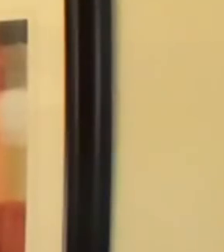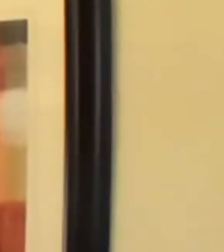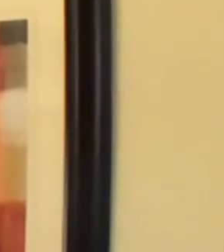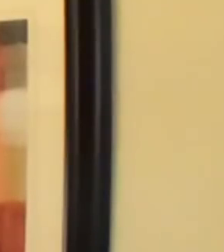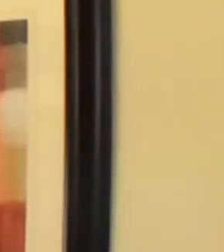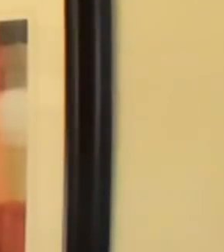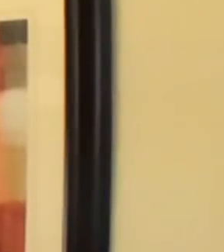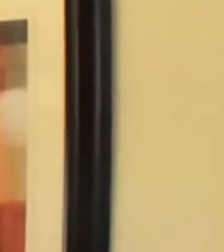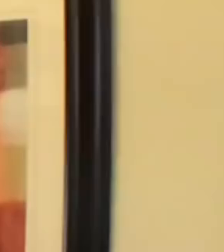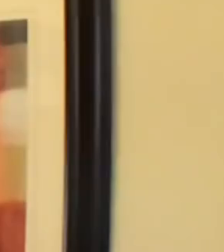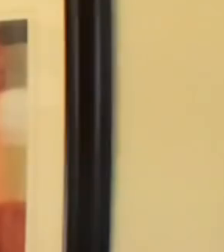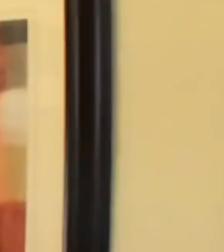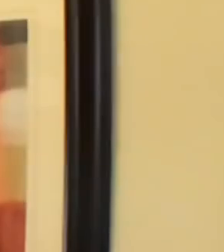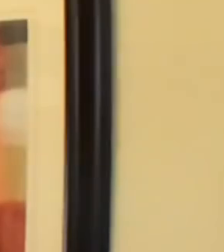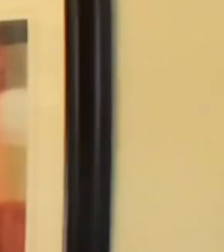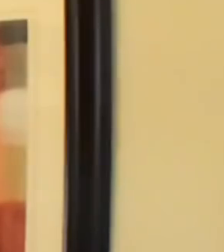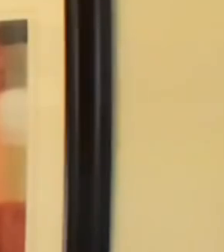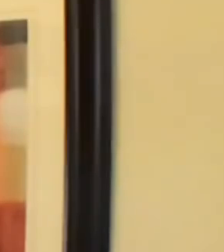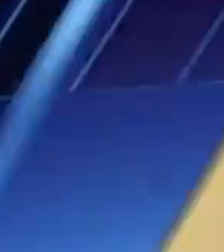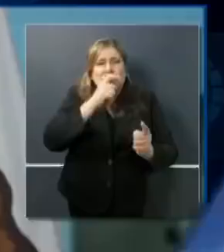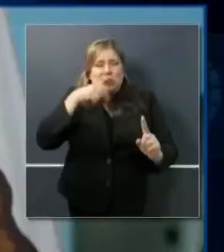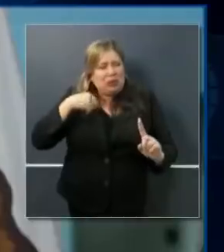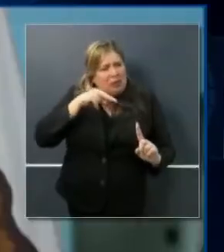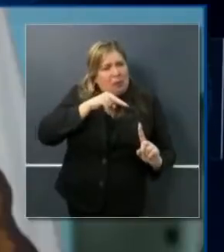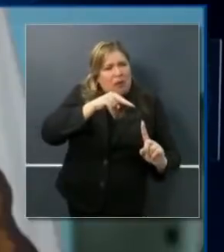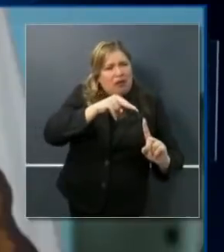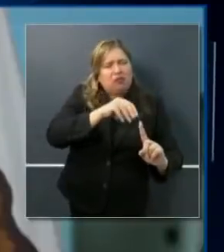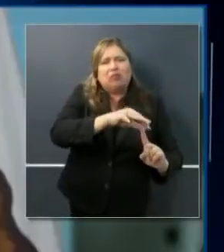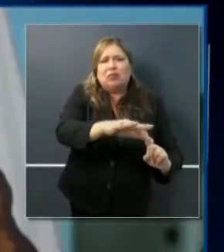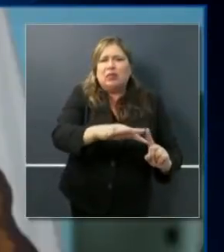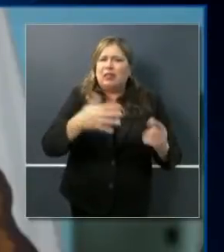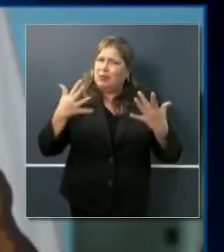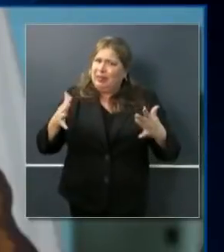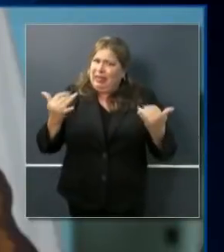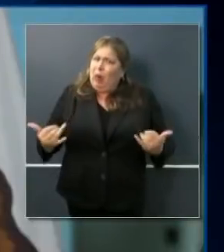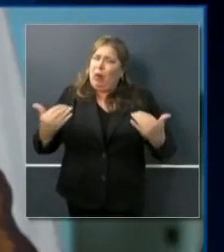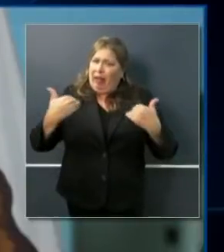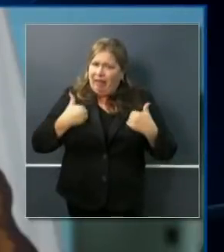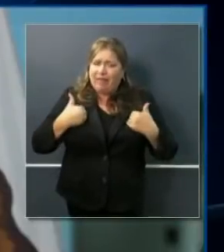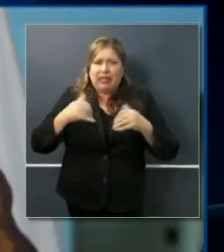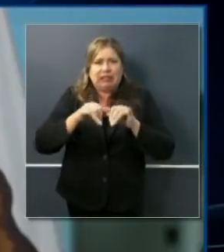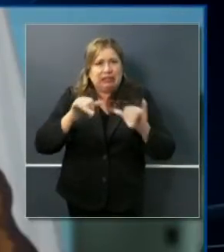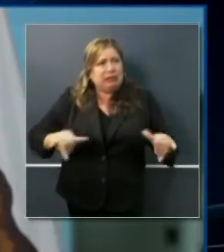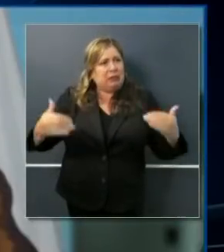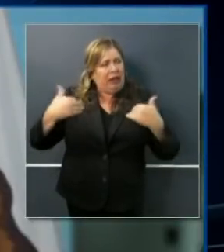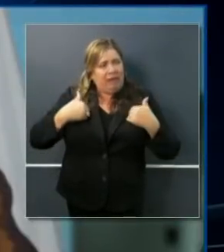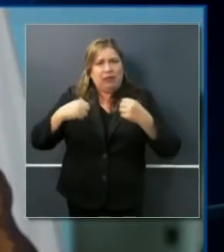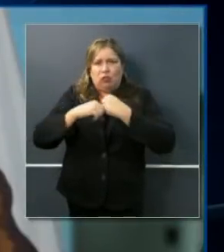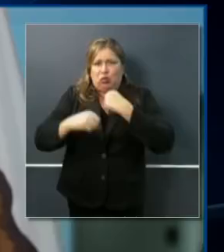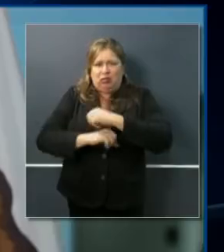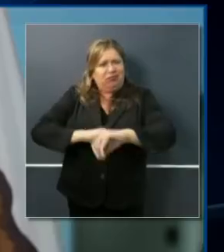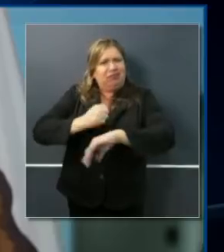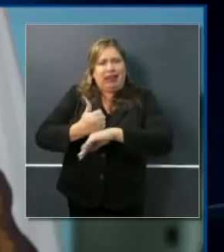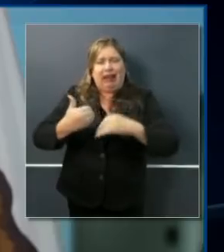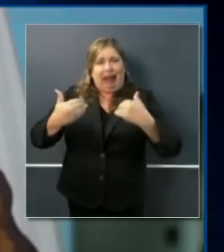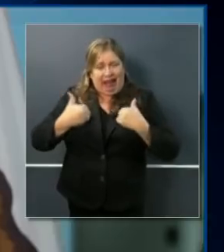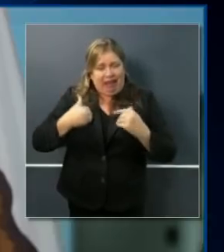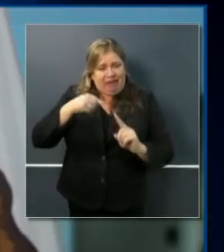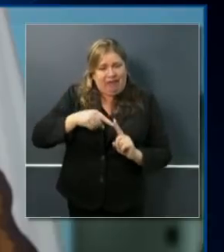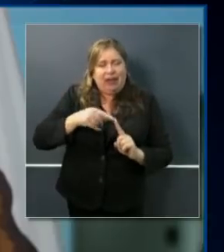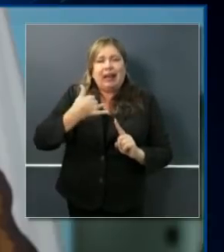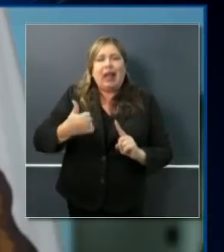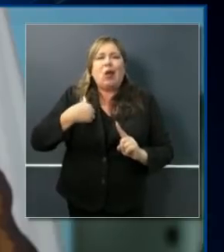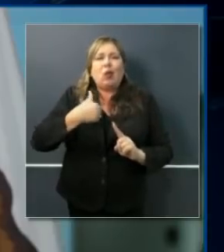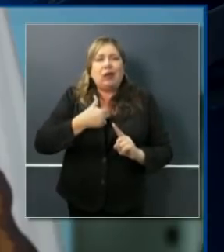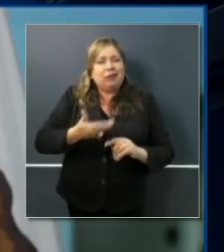Wilfred, Gavin Newsom just gave a news conference in California talking about a specific checklist of six essentials that California has to have